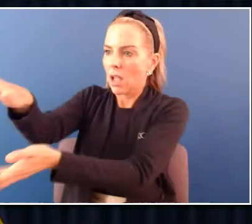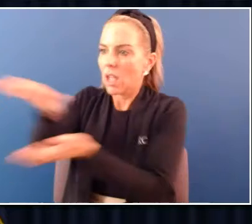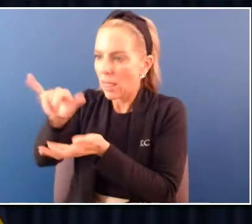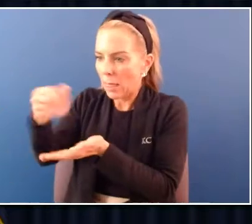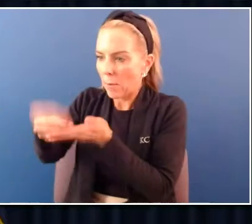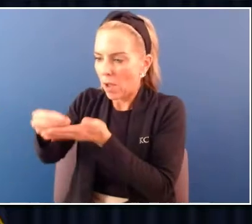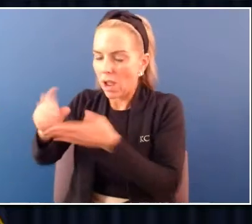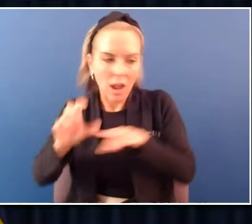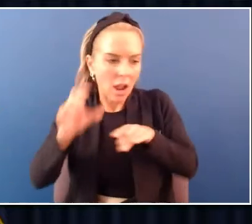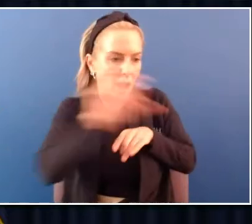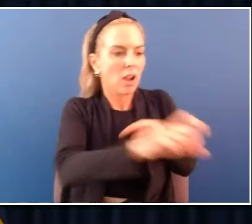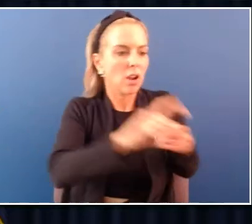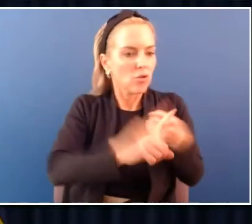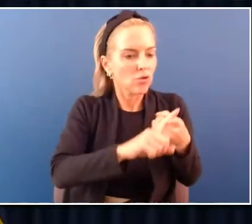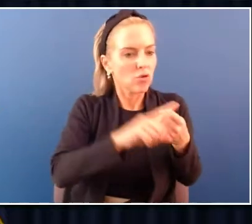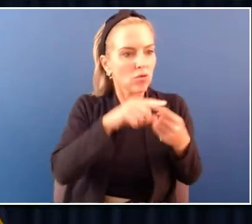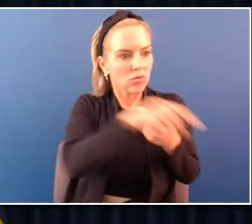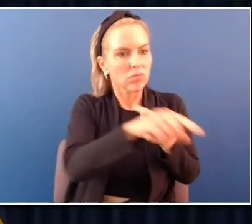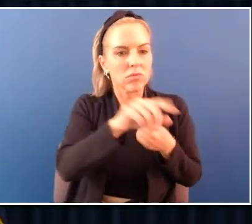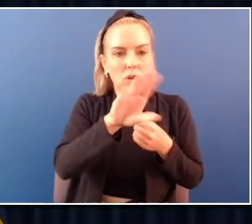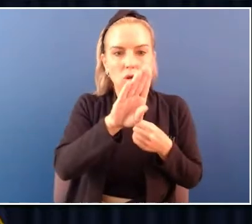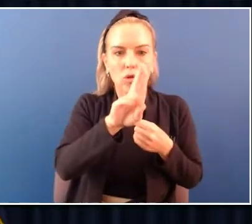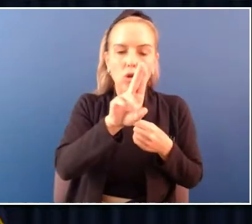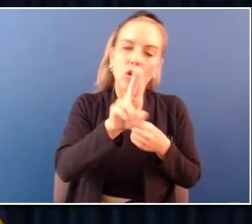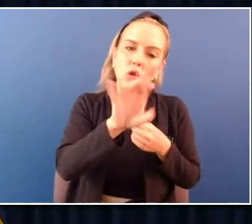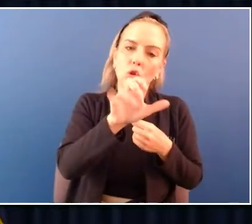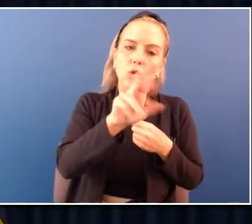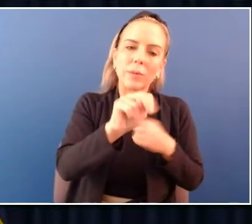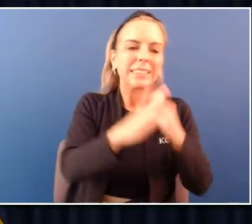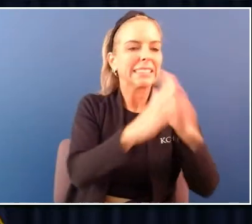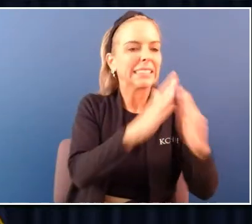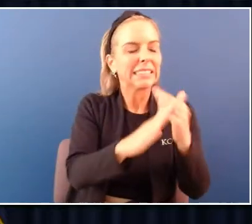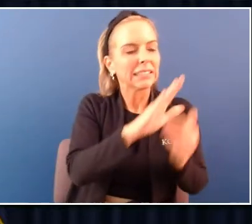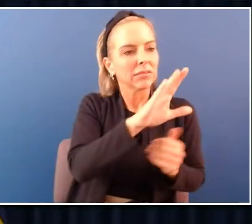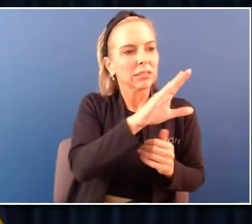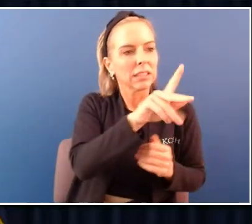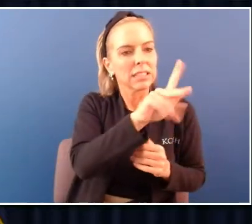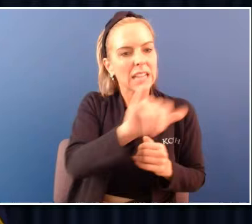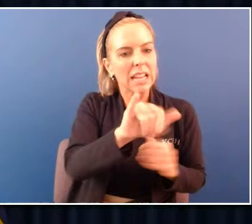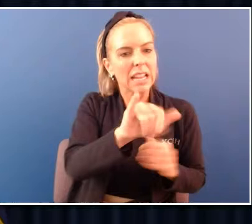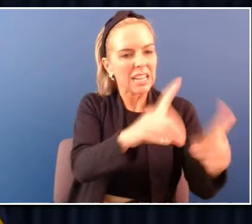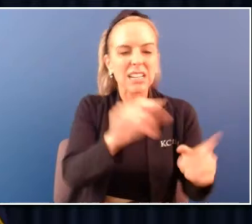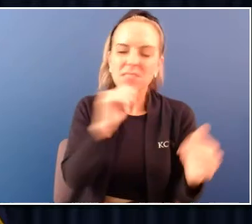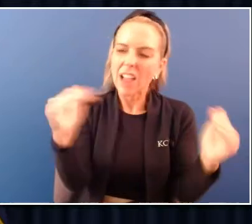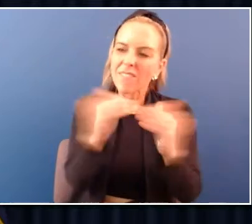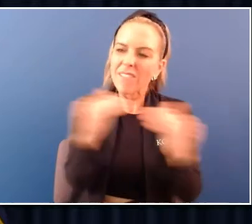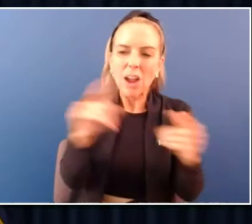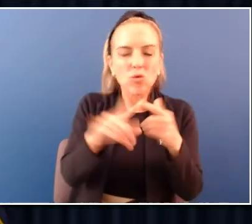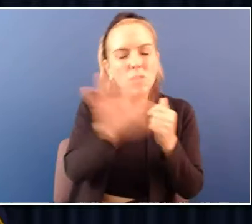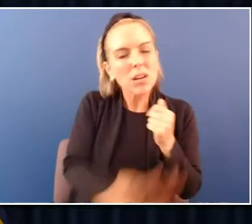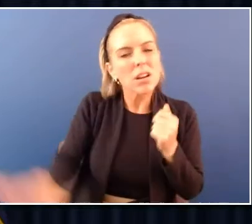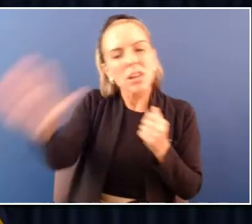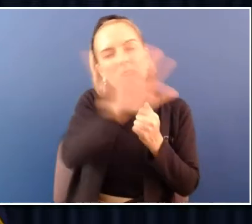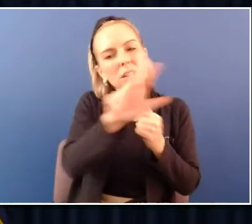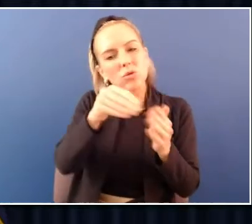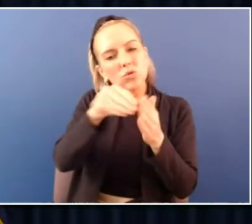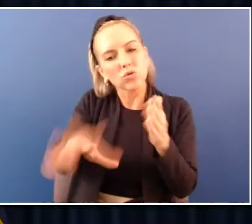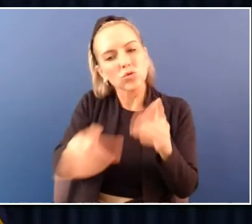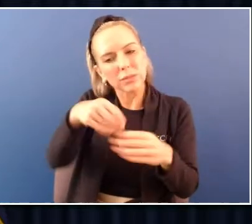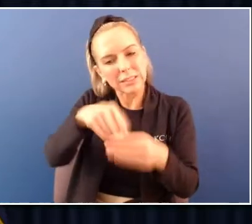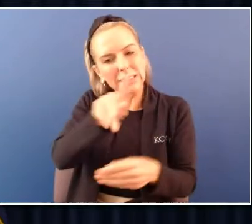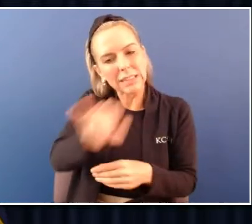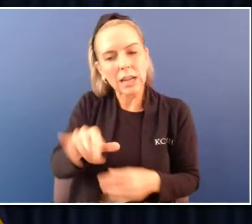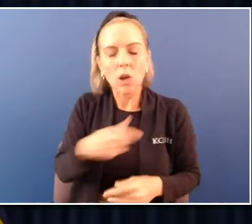again isn't fair to the entirety of students across Kentucky. So I believe we can and we will